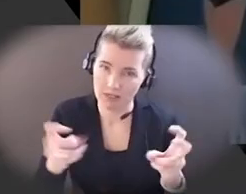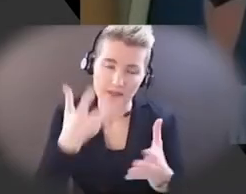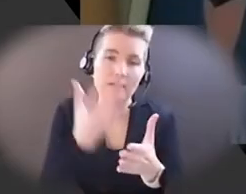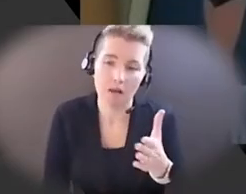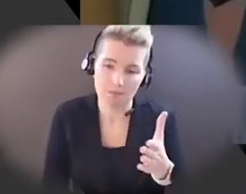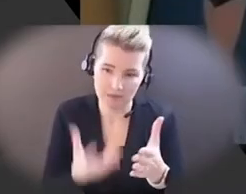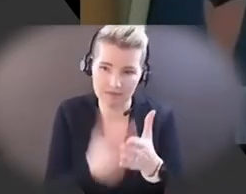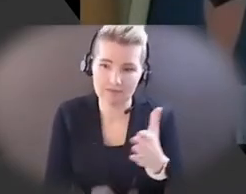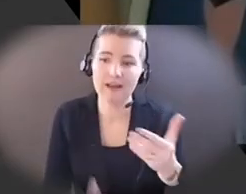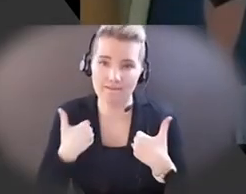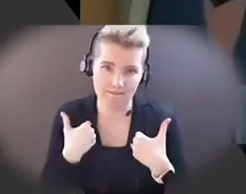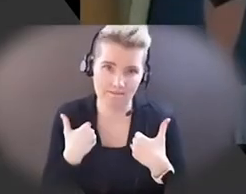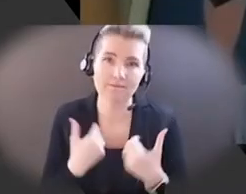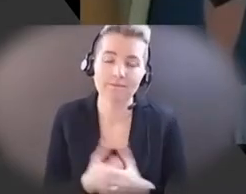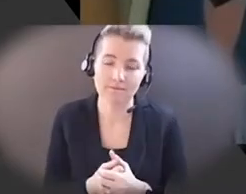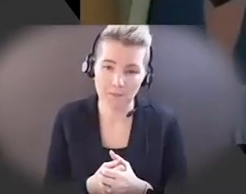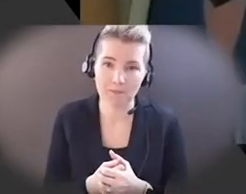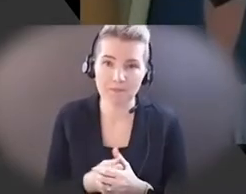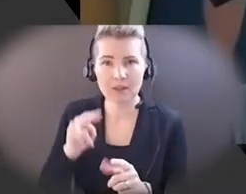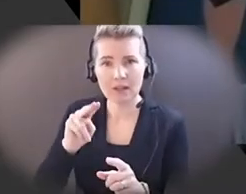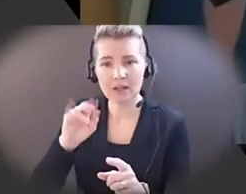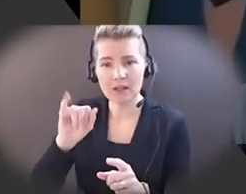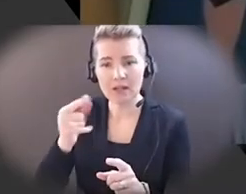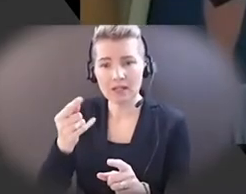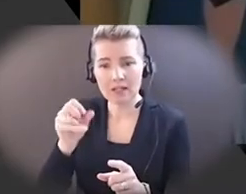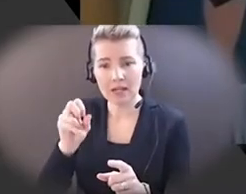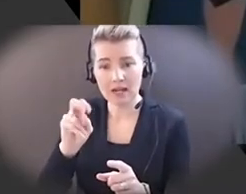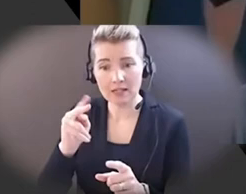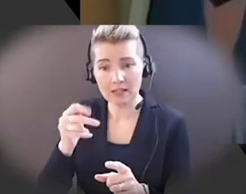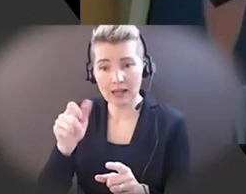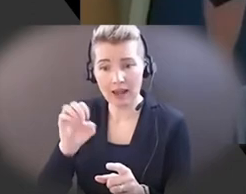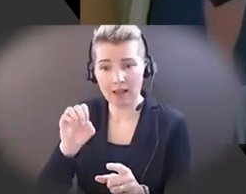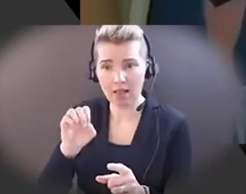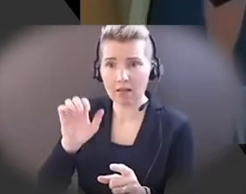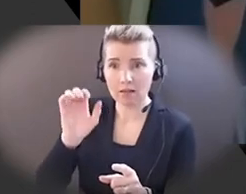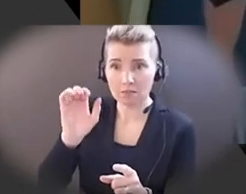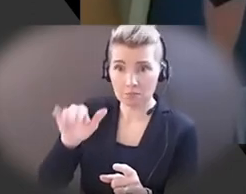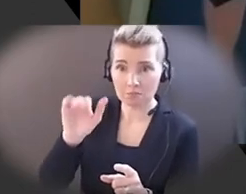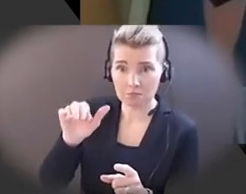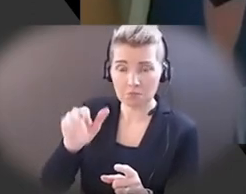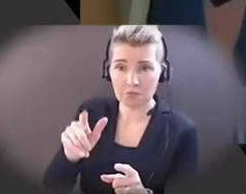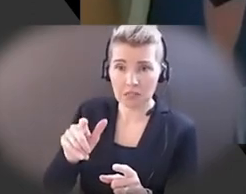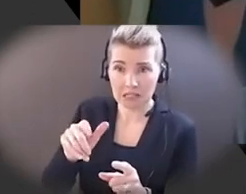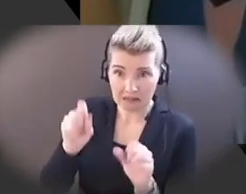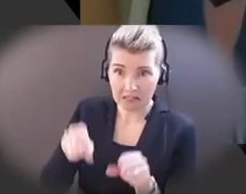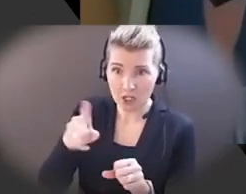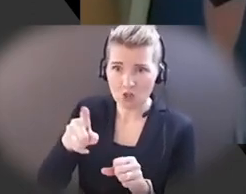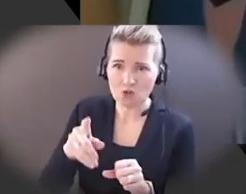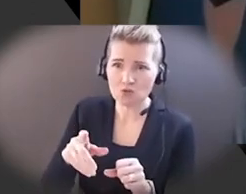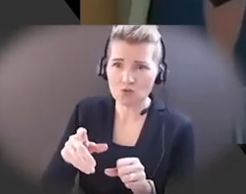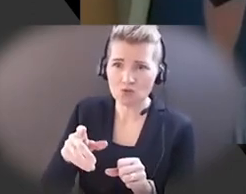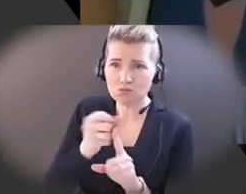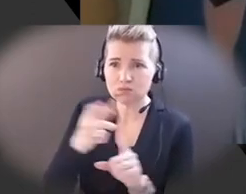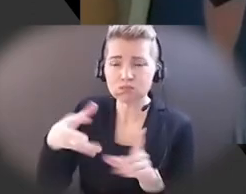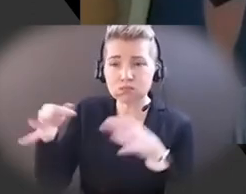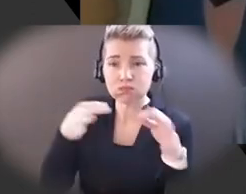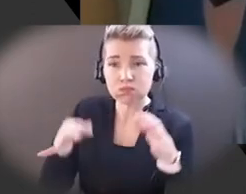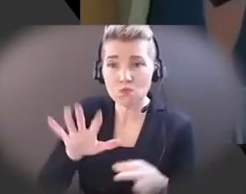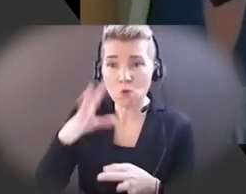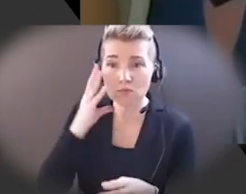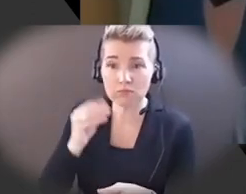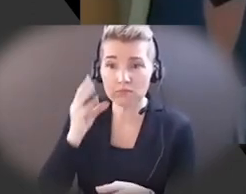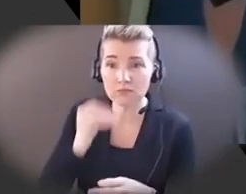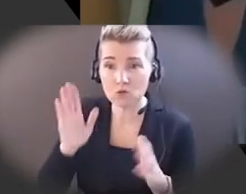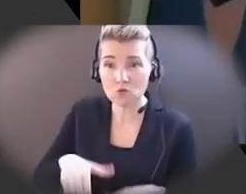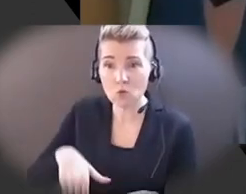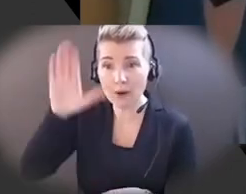Yeah. Nightingale, do you maybe want to speak a little bit about your experience coming from growing up around Toronto